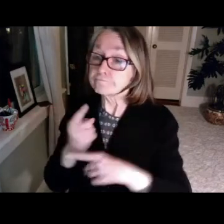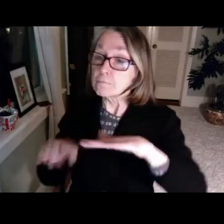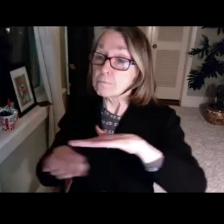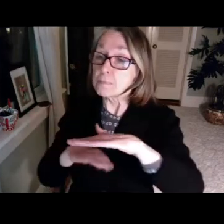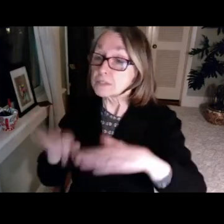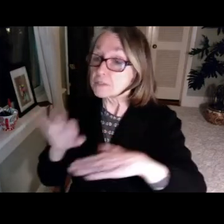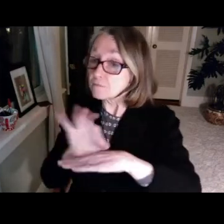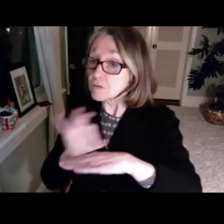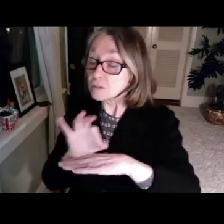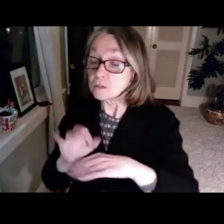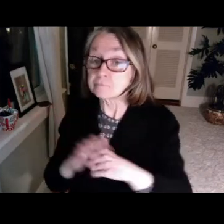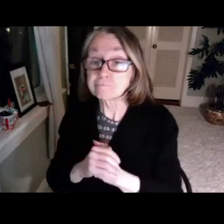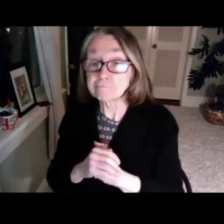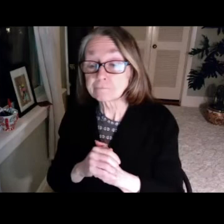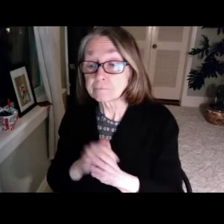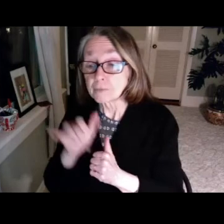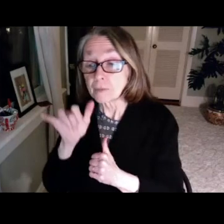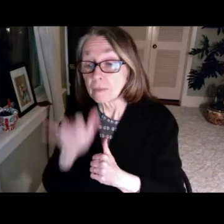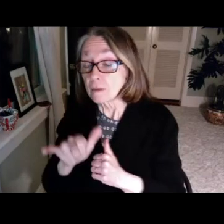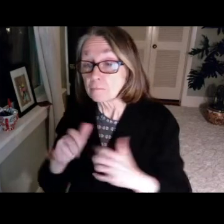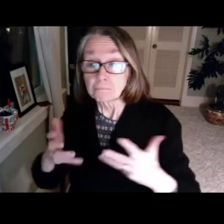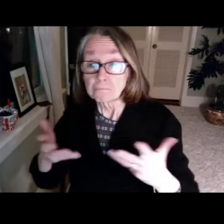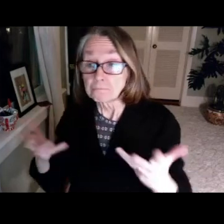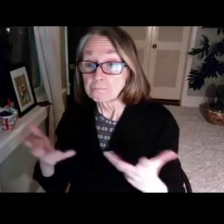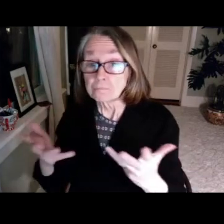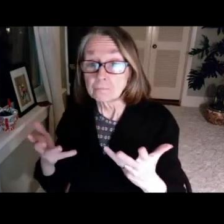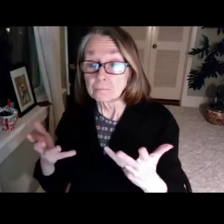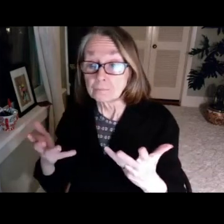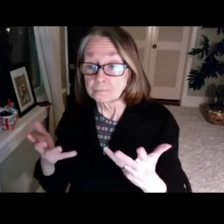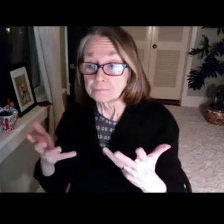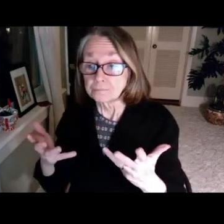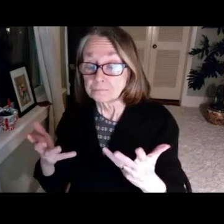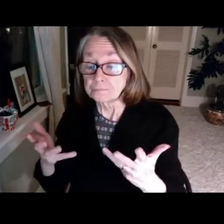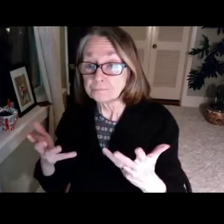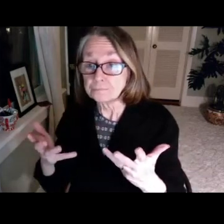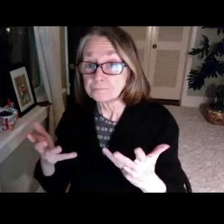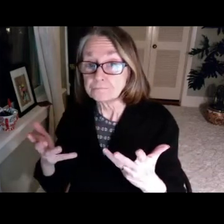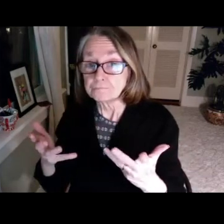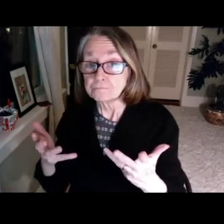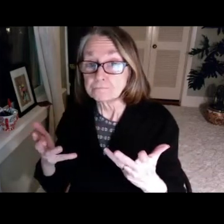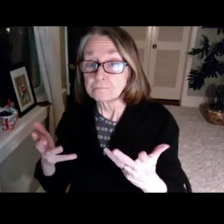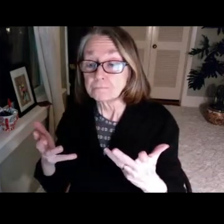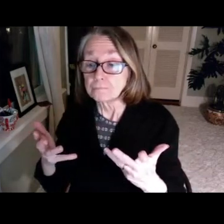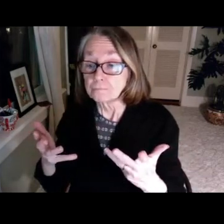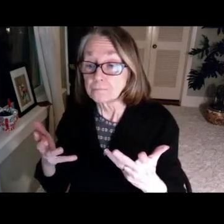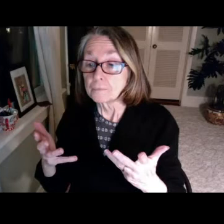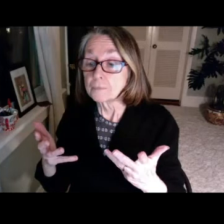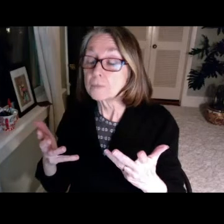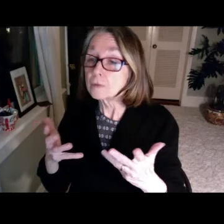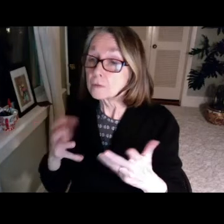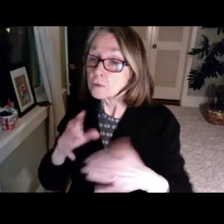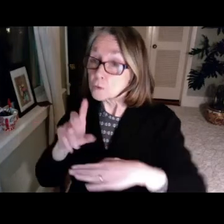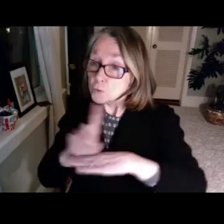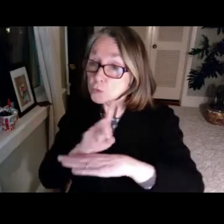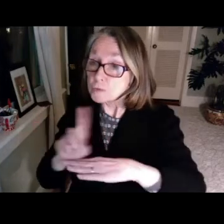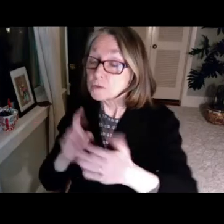of a job are functions of a job, sorry, are the tasks and duties that are required as